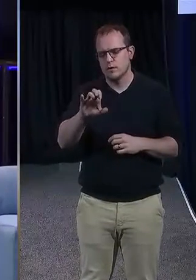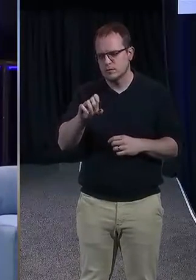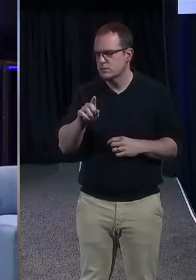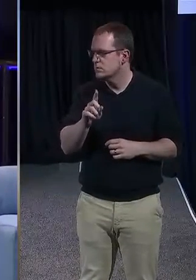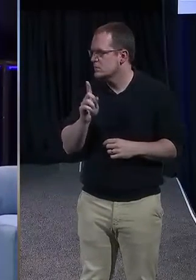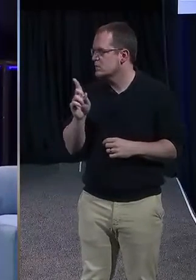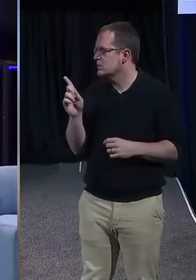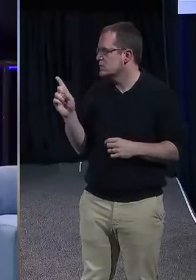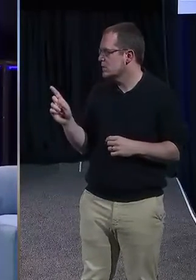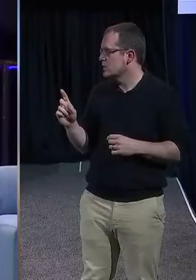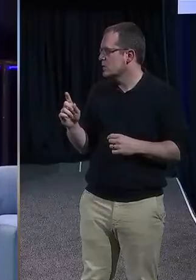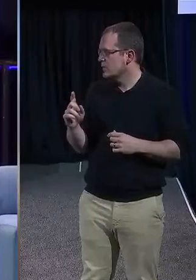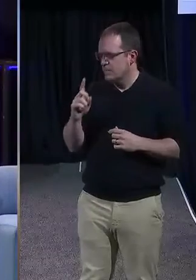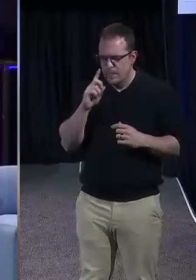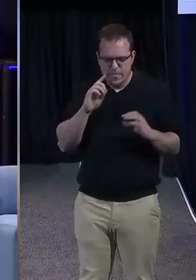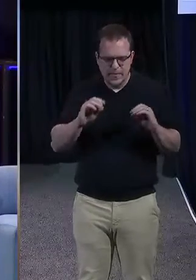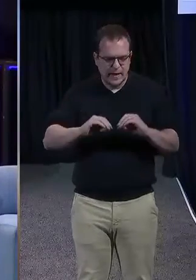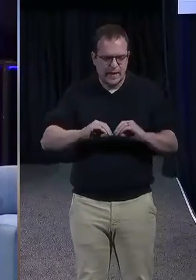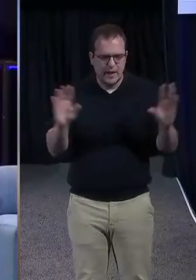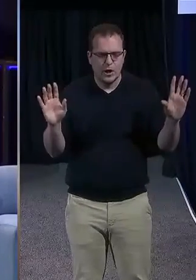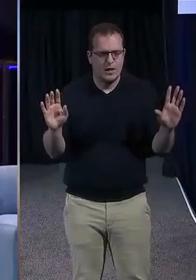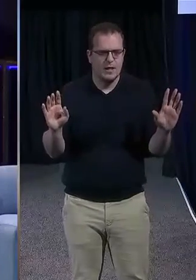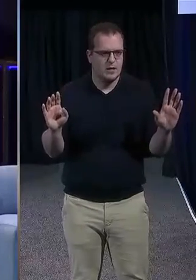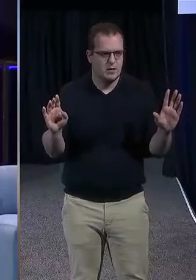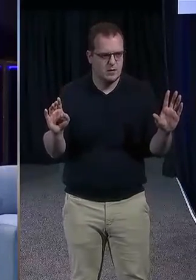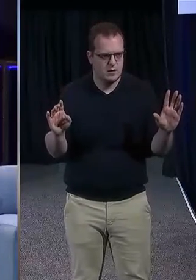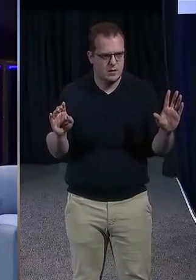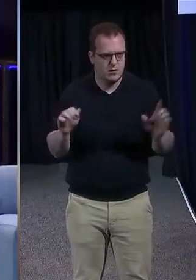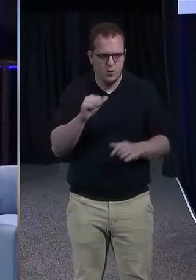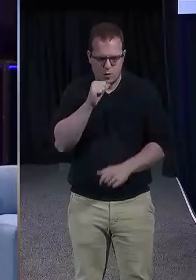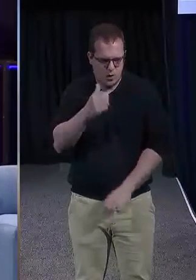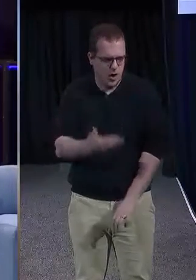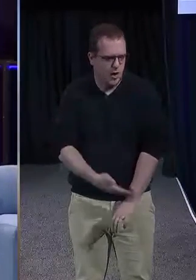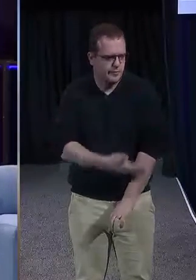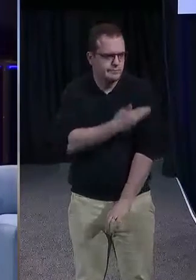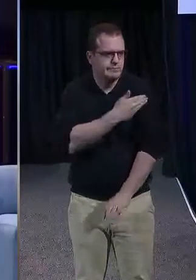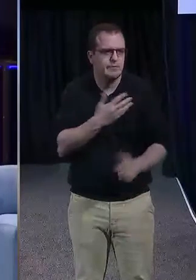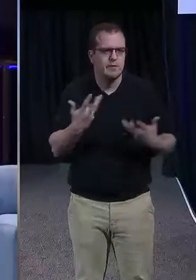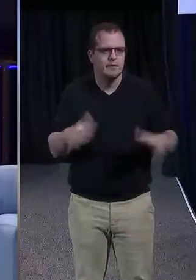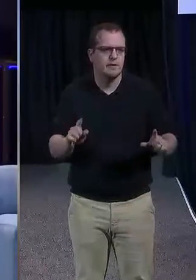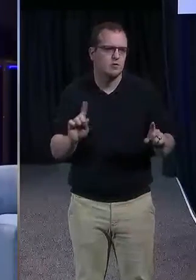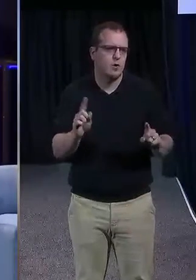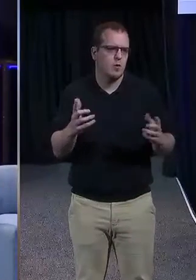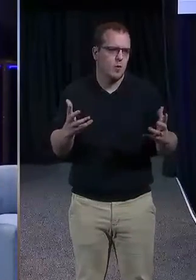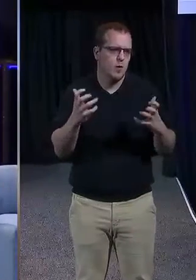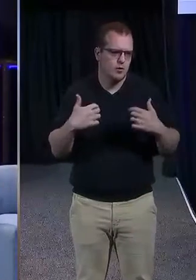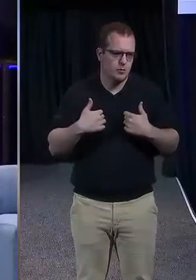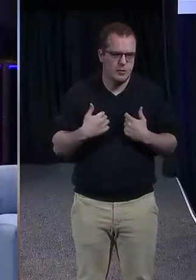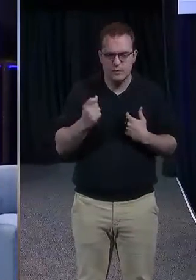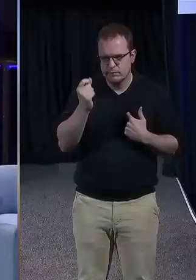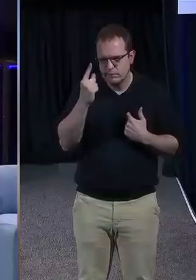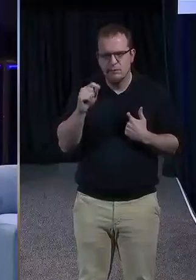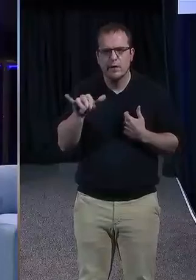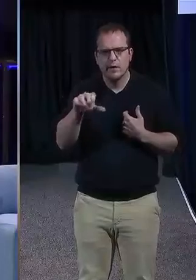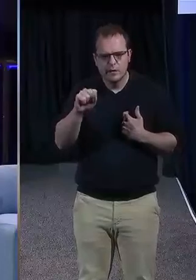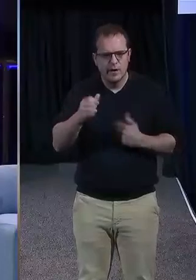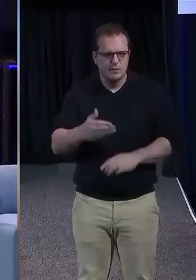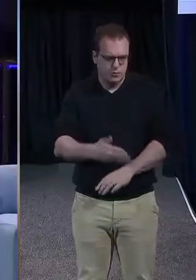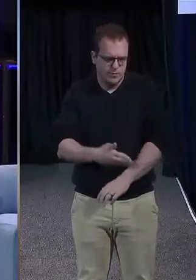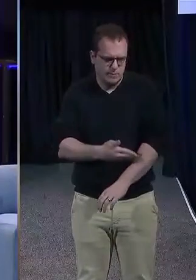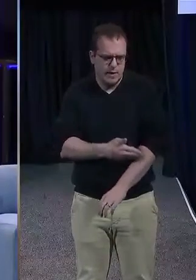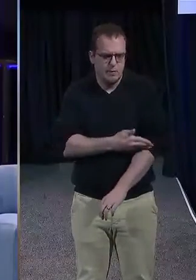Clearly, we are not where we would desire to be. Yes, we have made